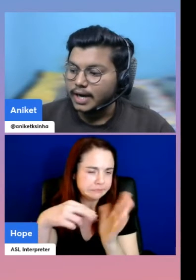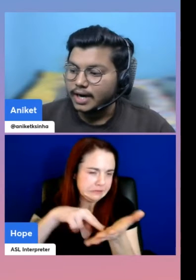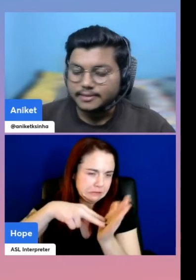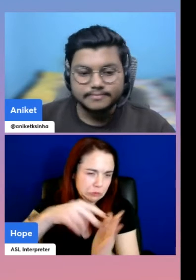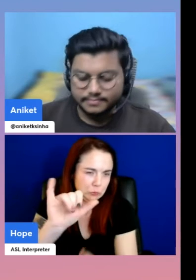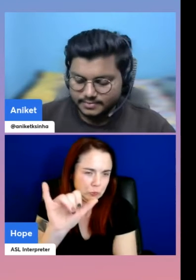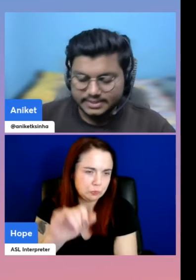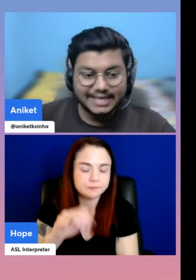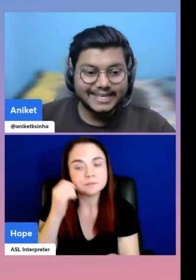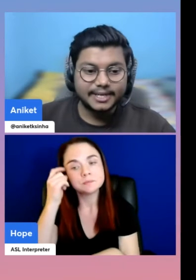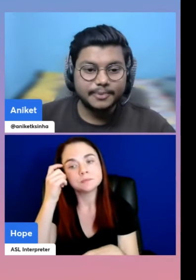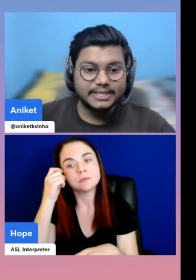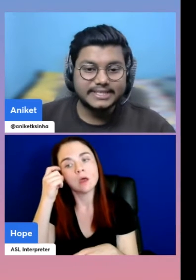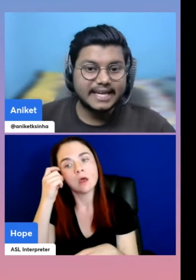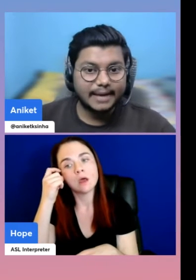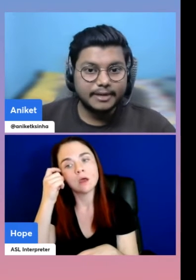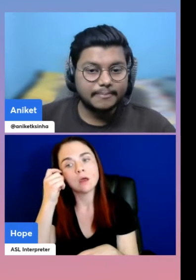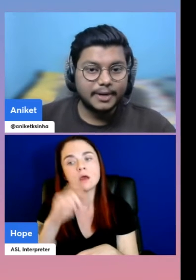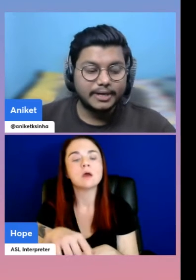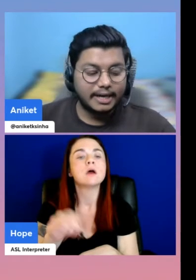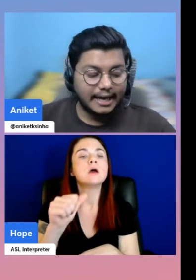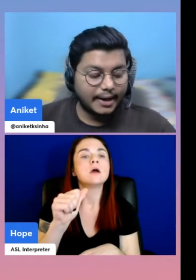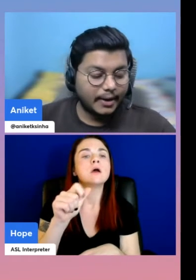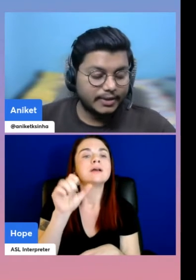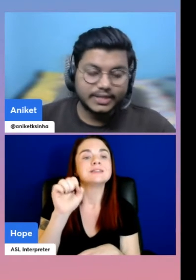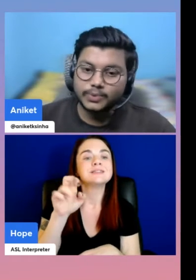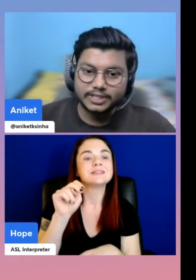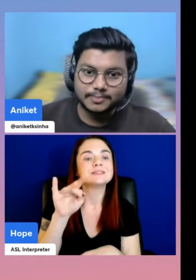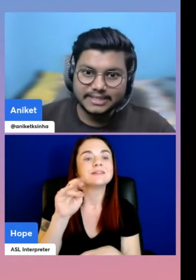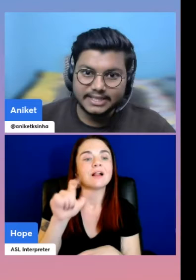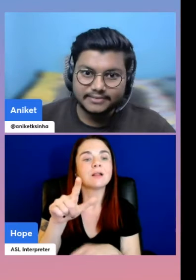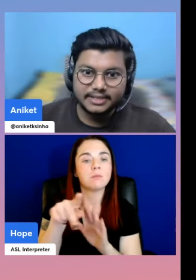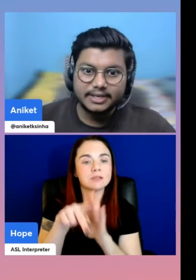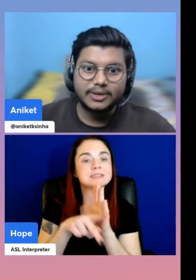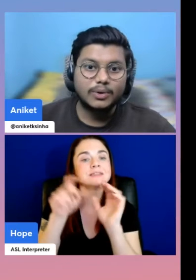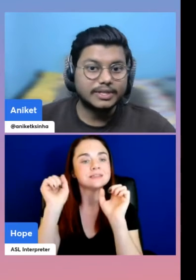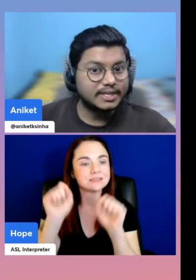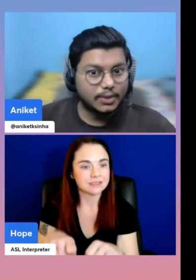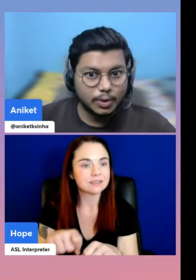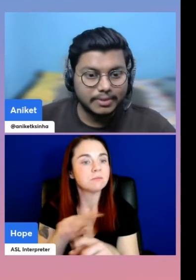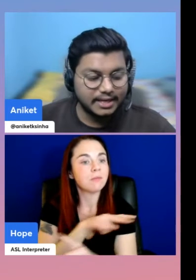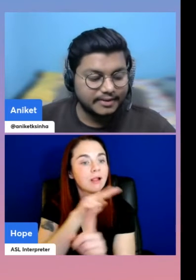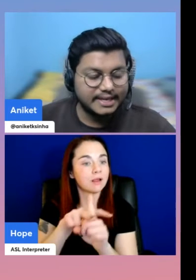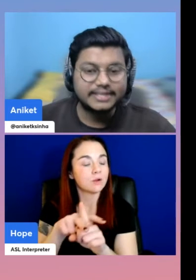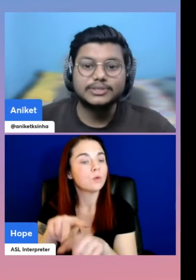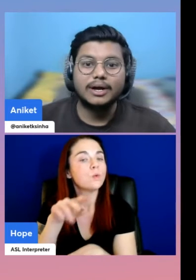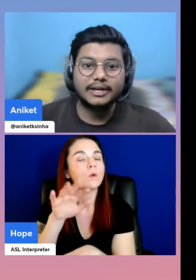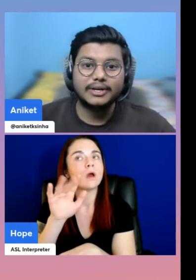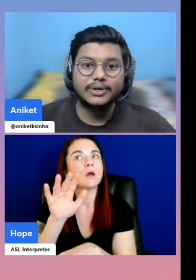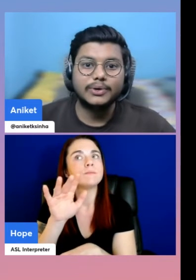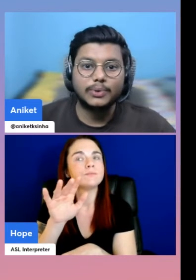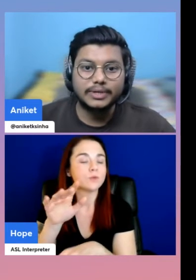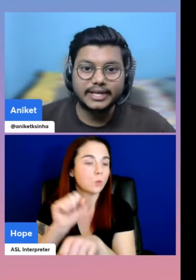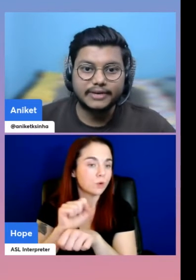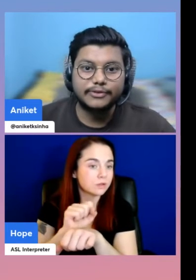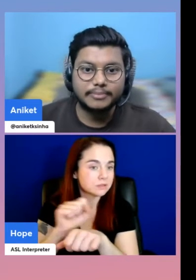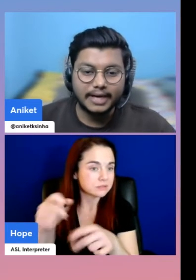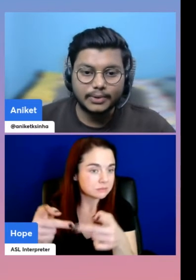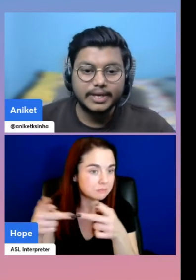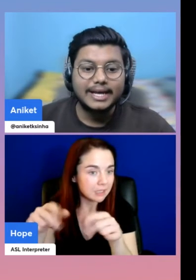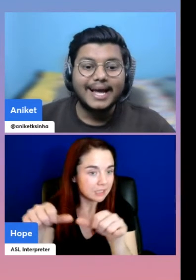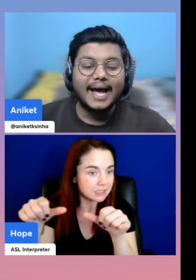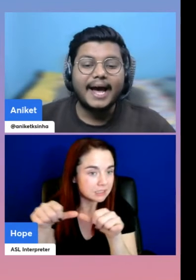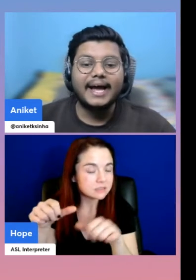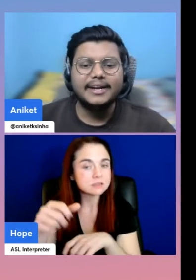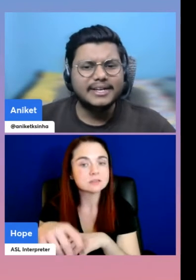So Sentinel policy can be applied on the workspace level, on the global level, that is under your whole Terraform